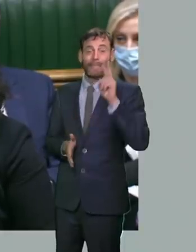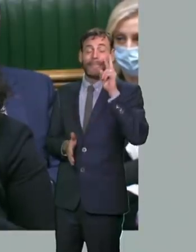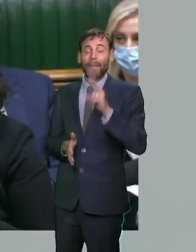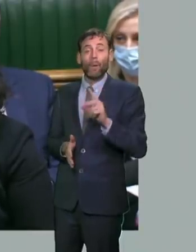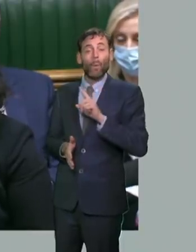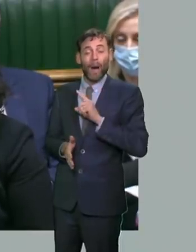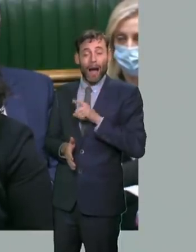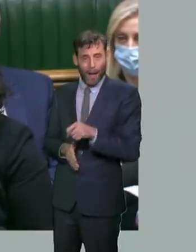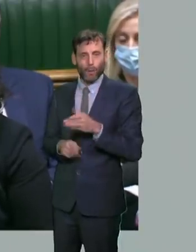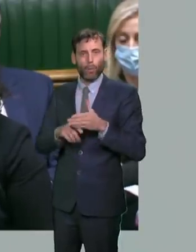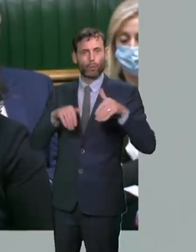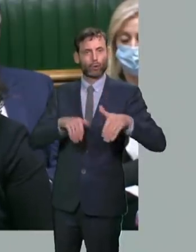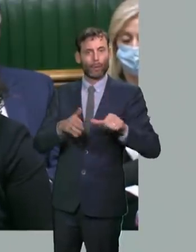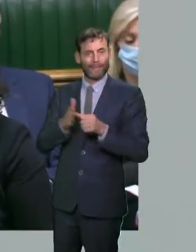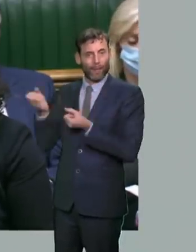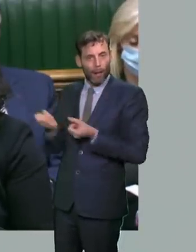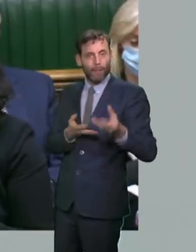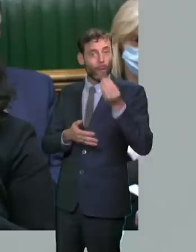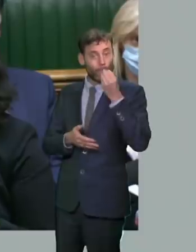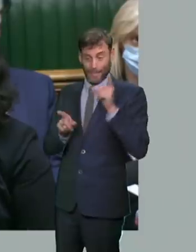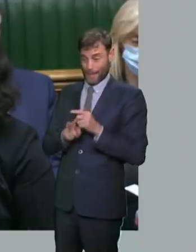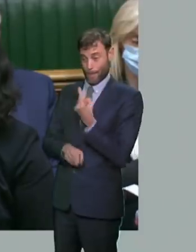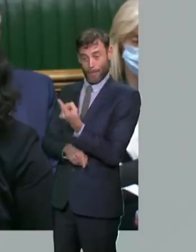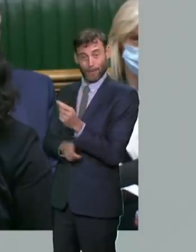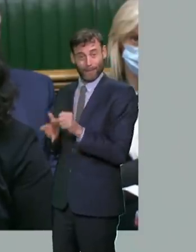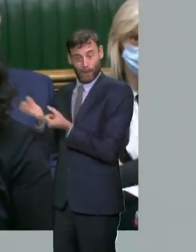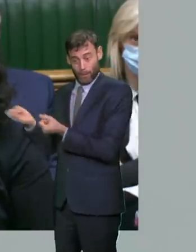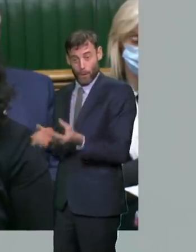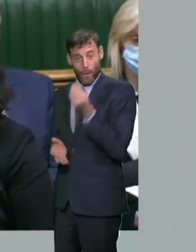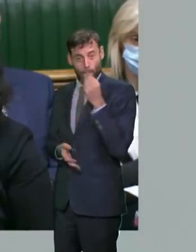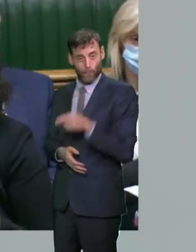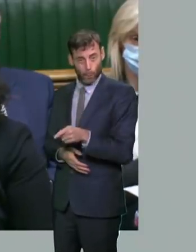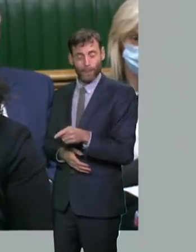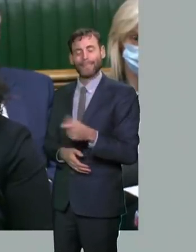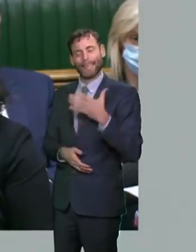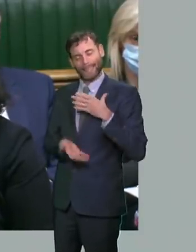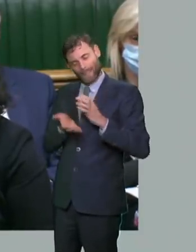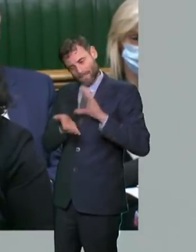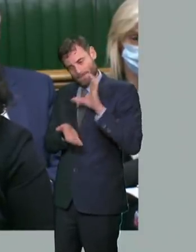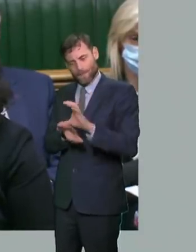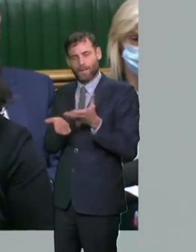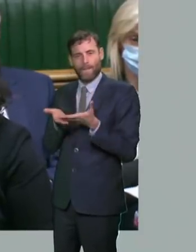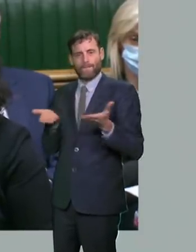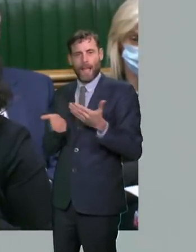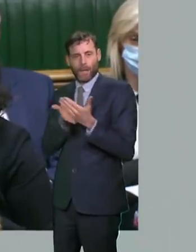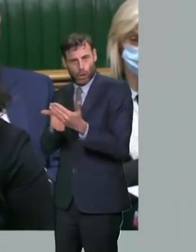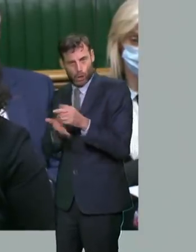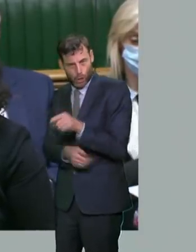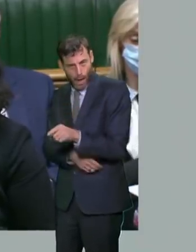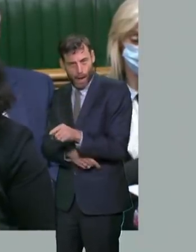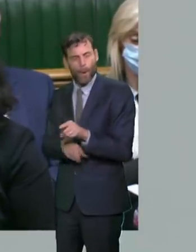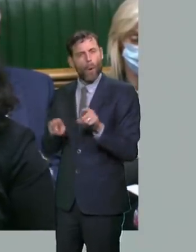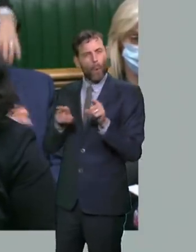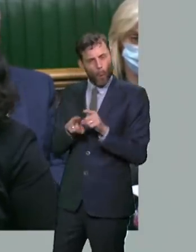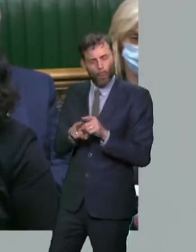supermarkets. So will the Prime Minister help the Cherwell Larder, firstly by restoring the funding to Fair Share, but also what more can he do to incentivise